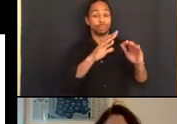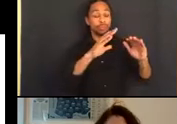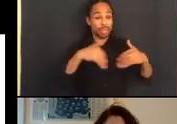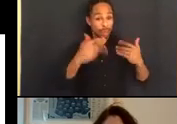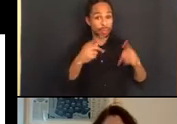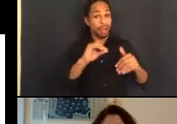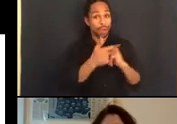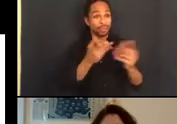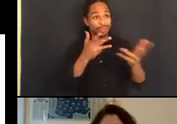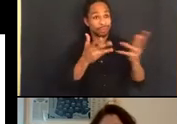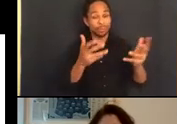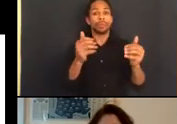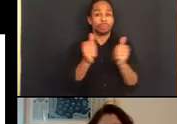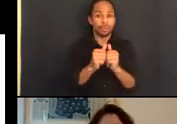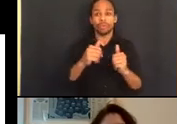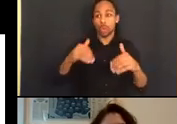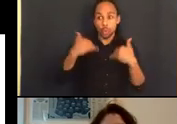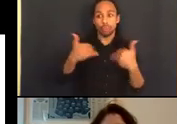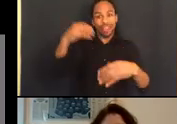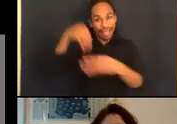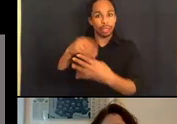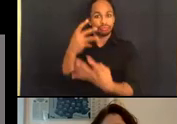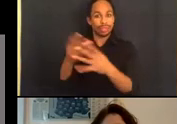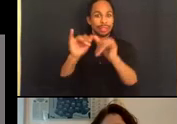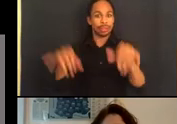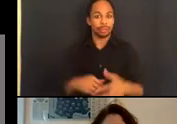system. Next slide, please.